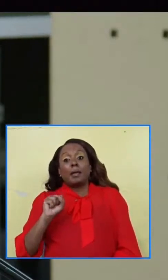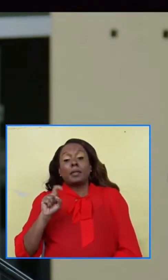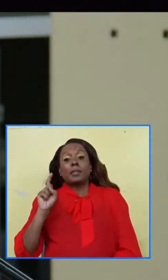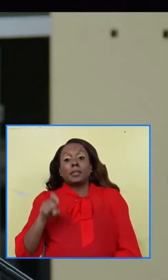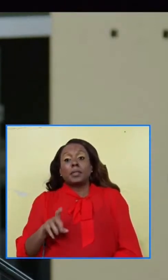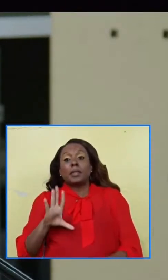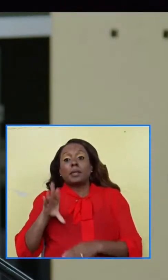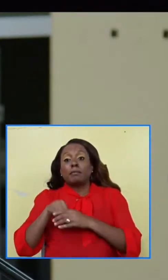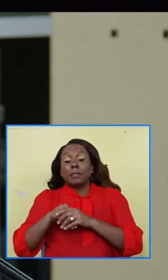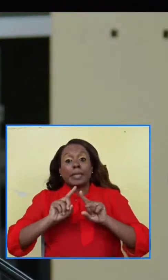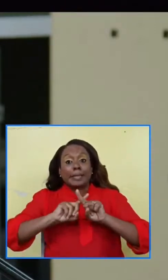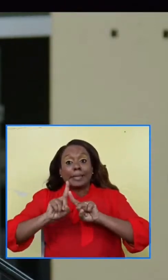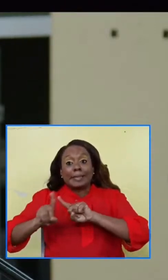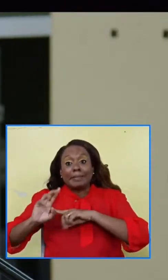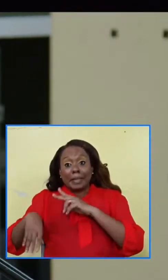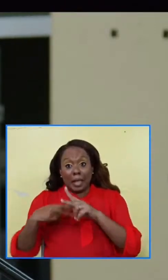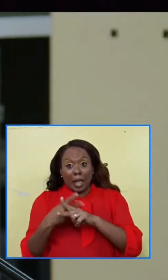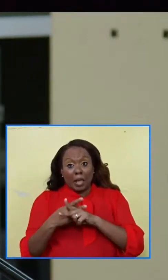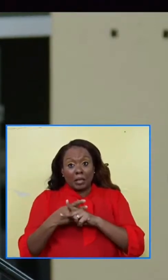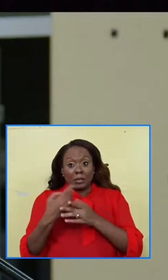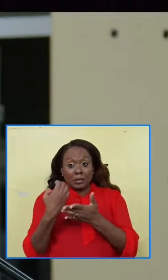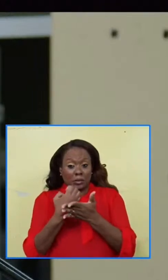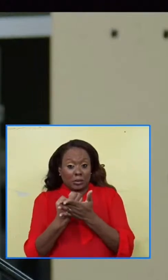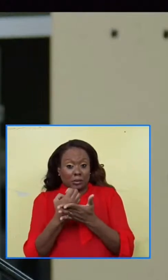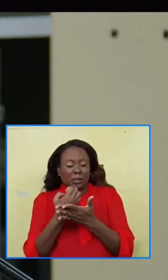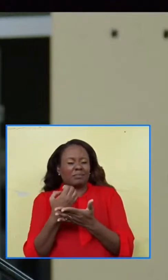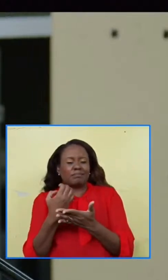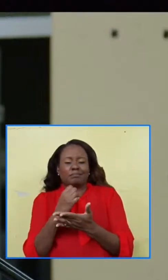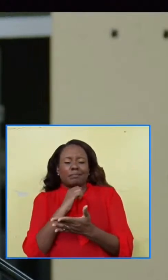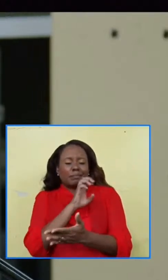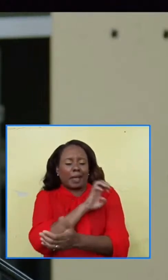in alternative energy. The problem with